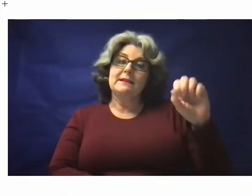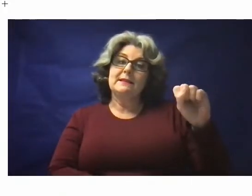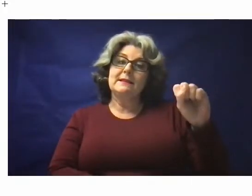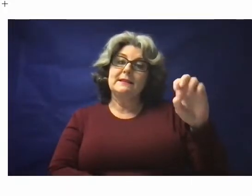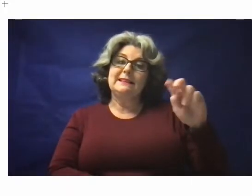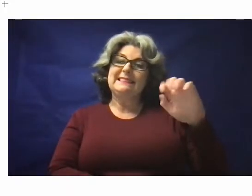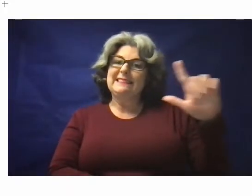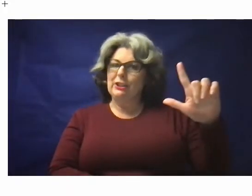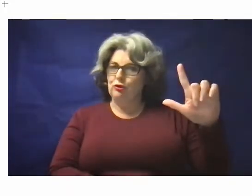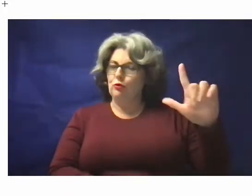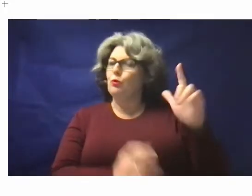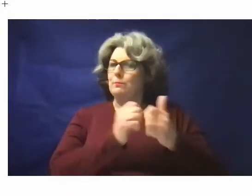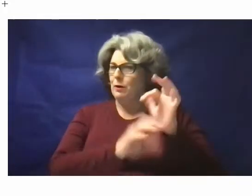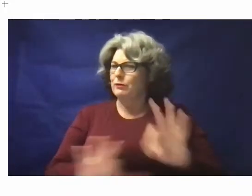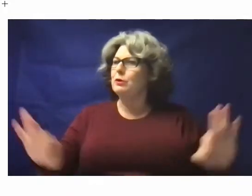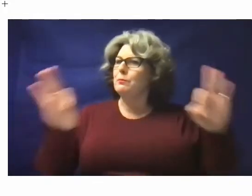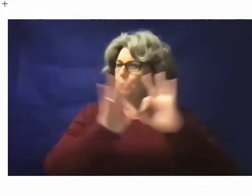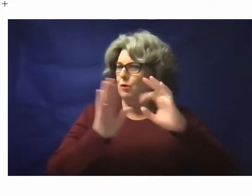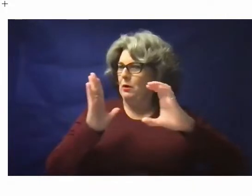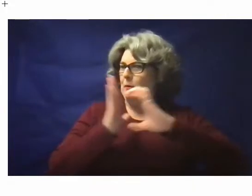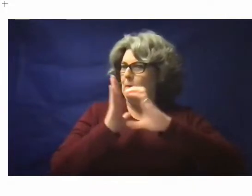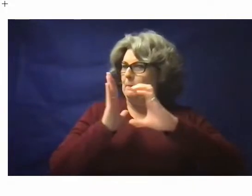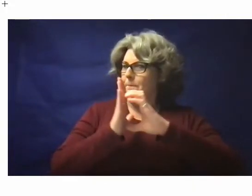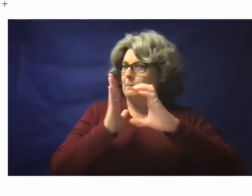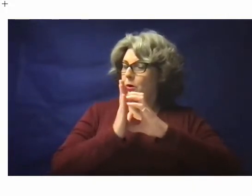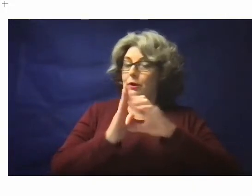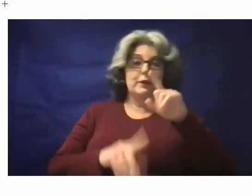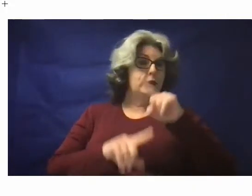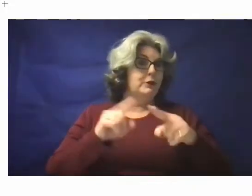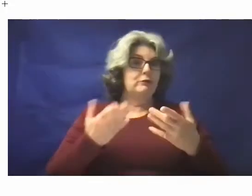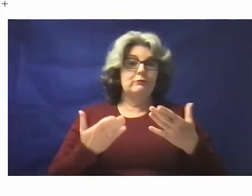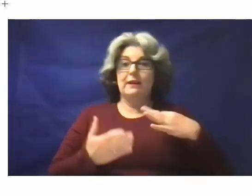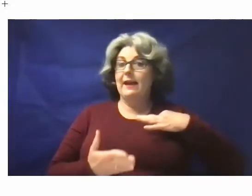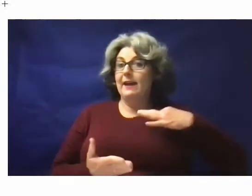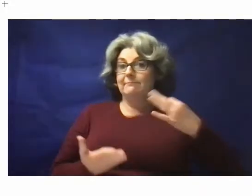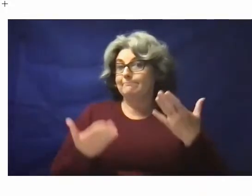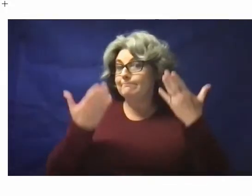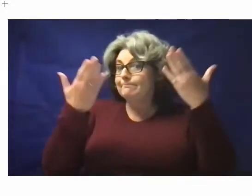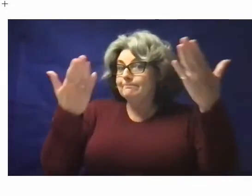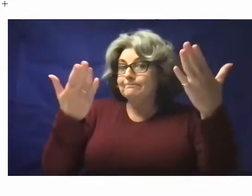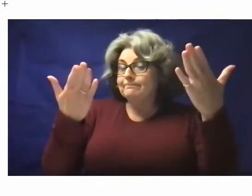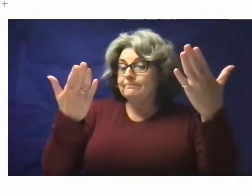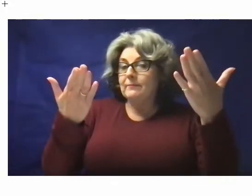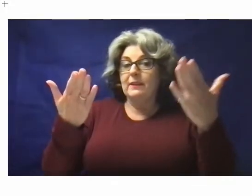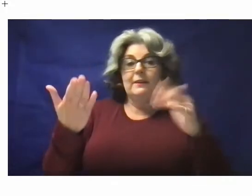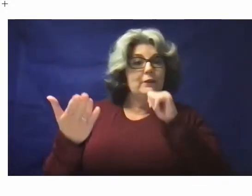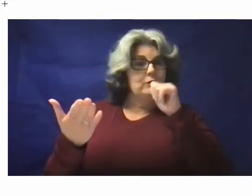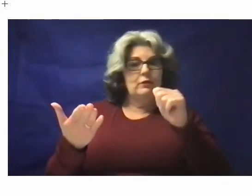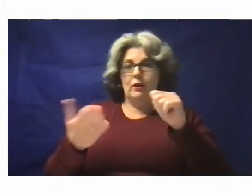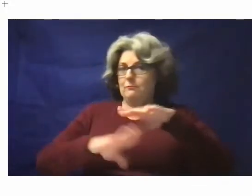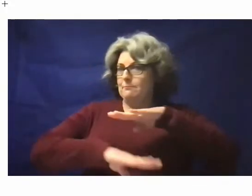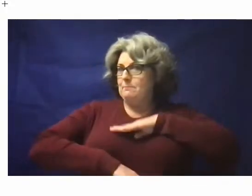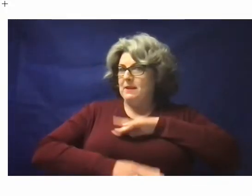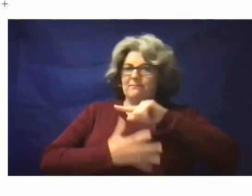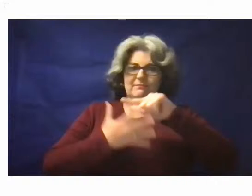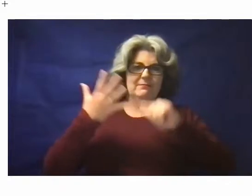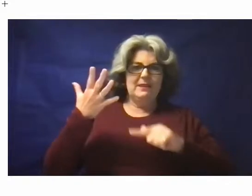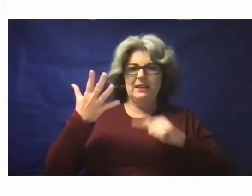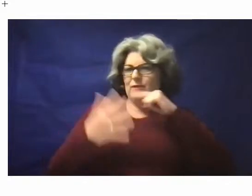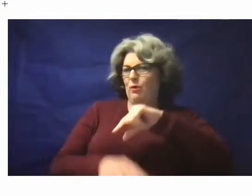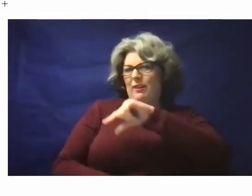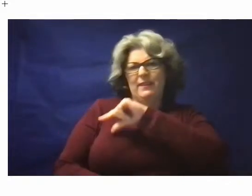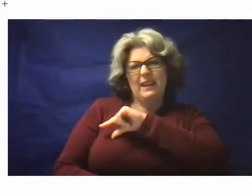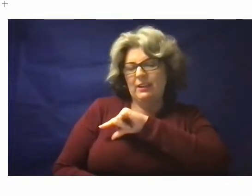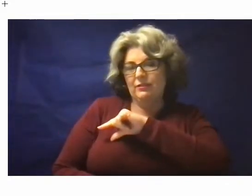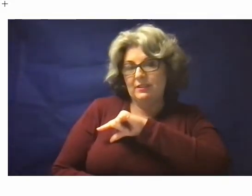the most important sections. You will not be able to submit your application if you indicate that you do not meet the essential qualifications, and you